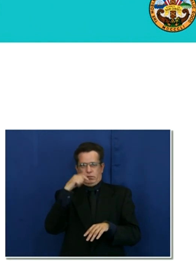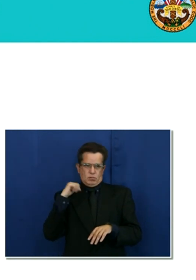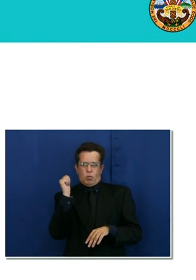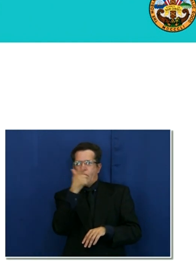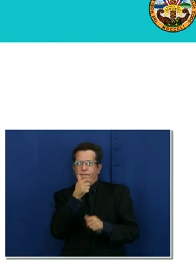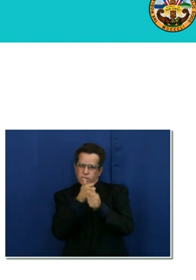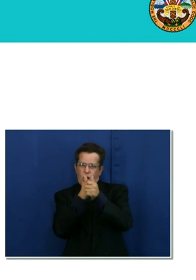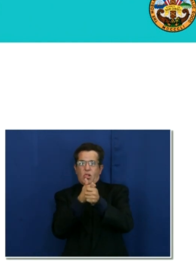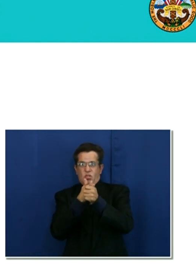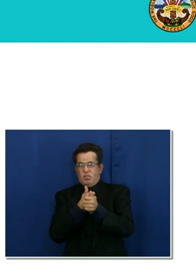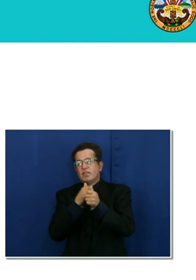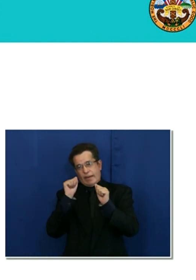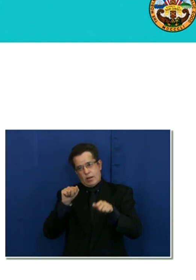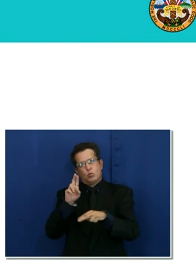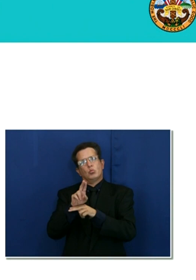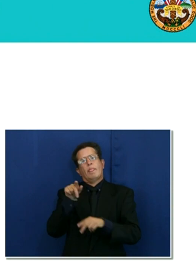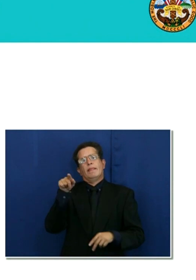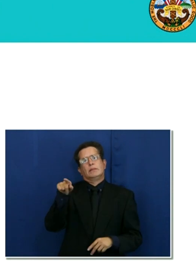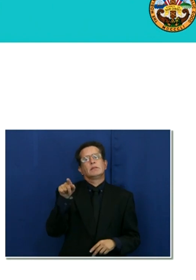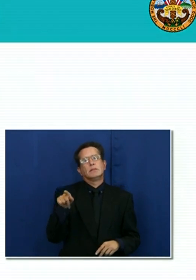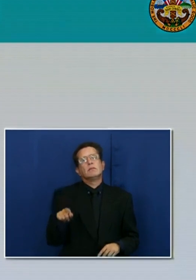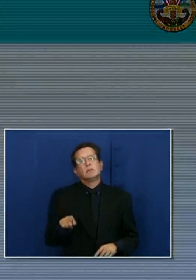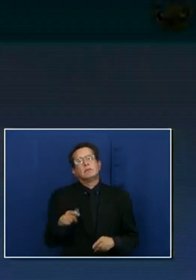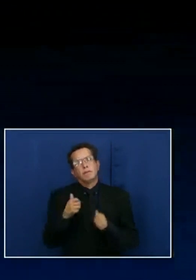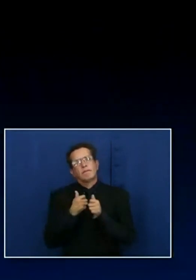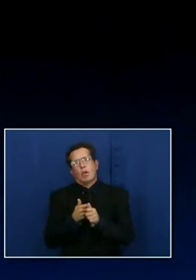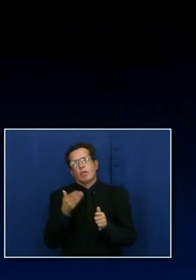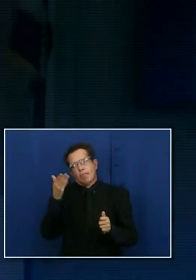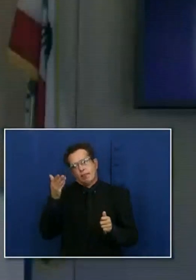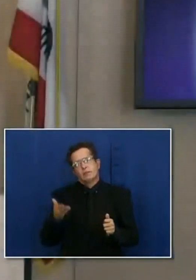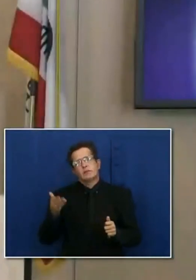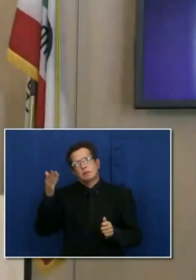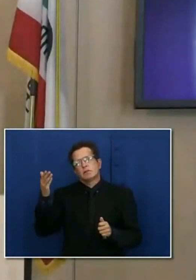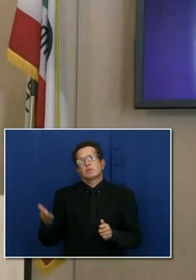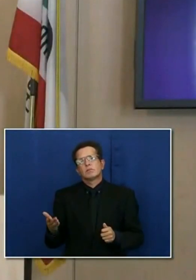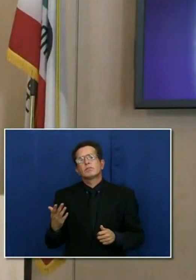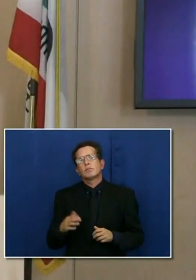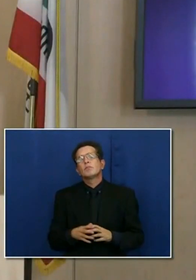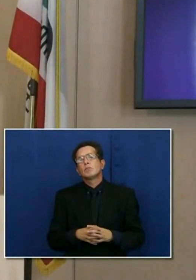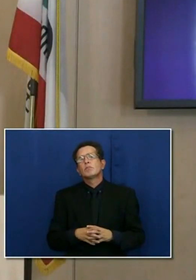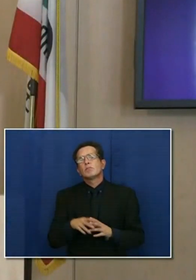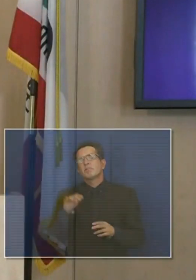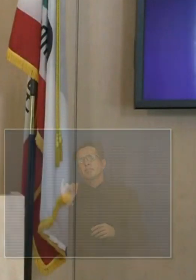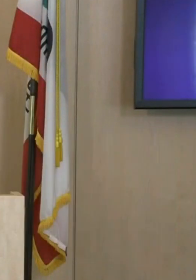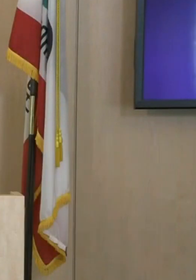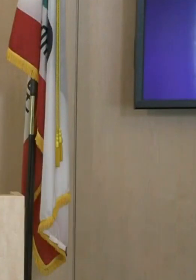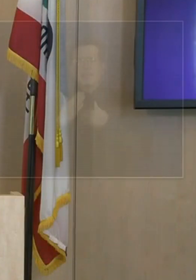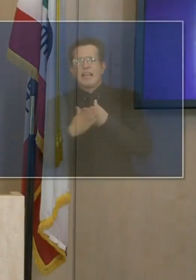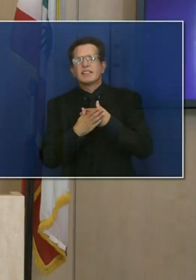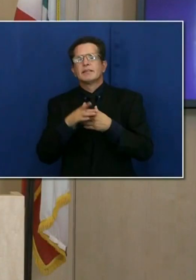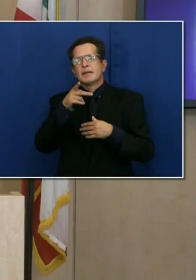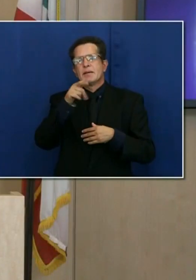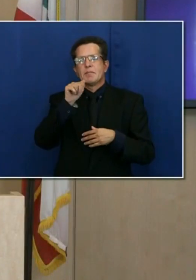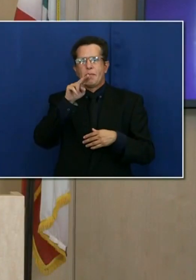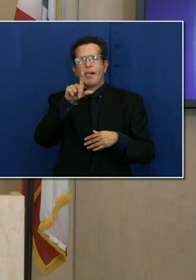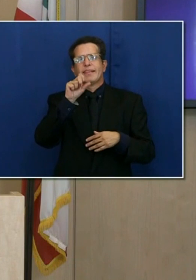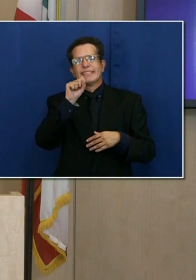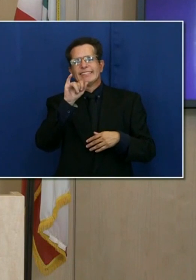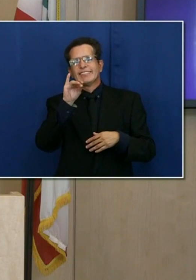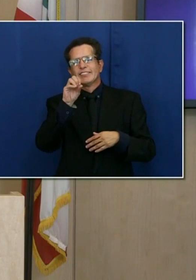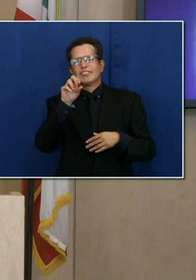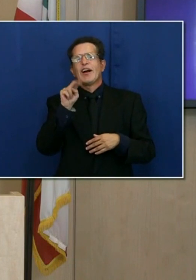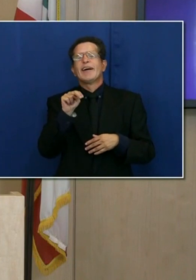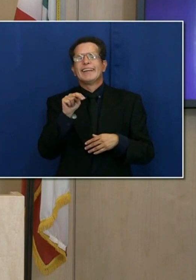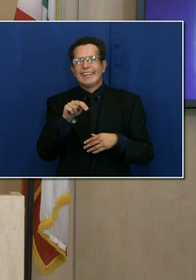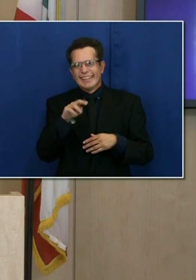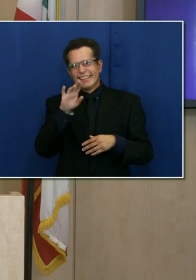are the tools that we have. Dr. Wooten, this next question is from Paul Sasson with the Union